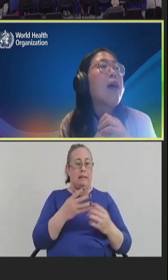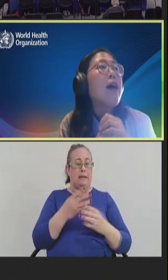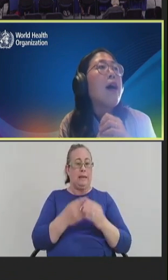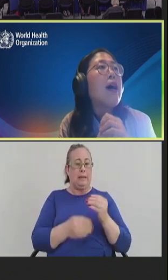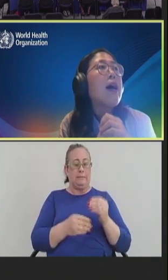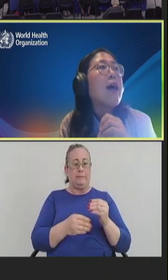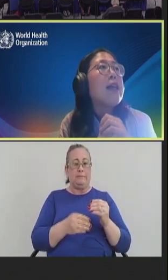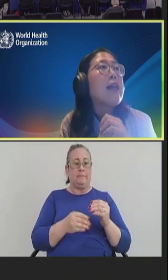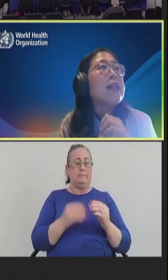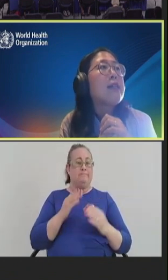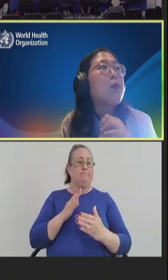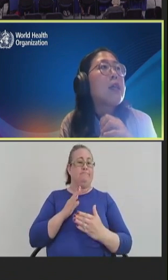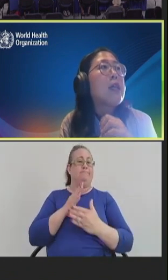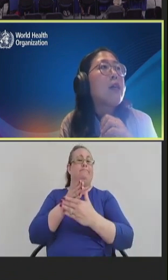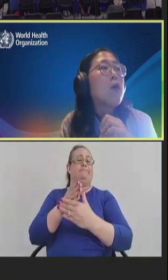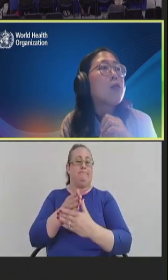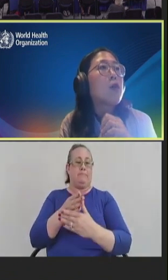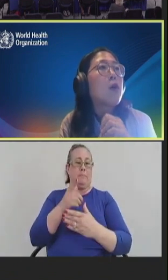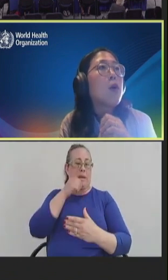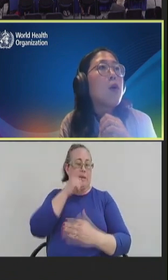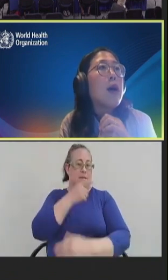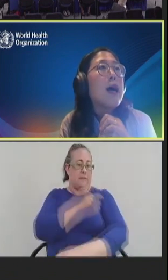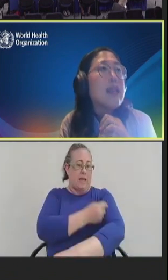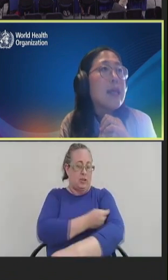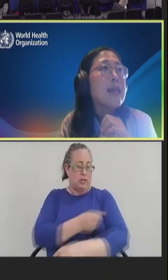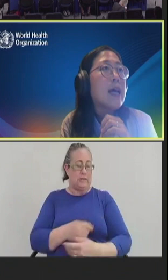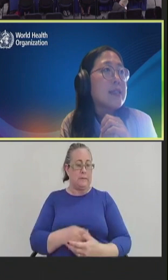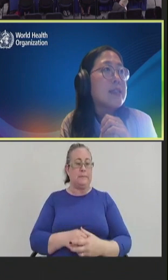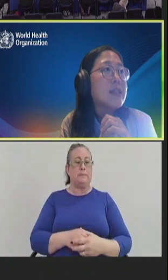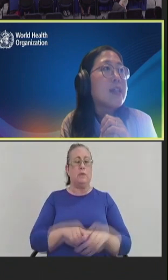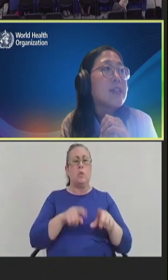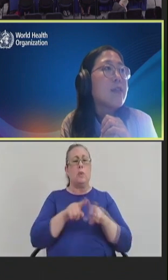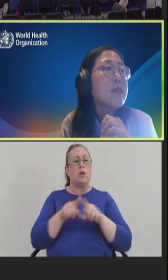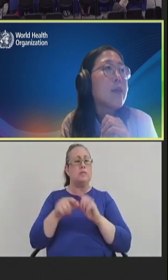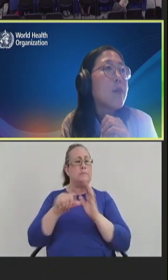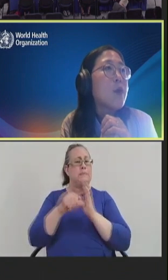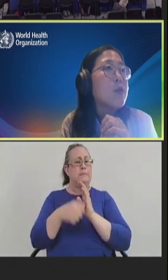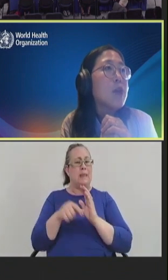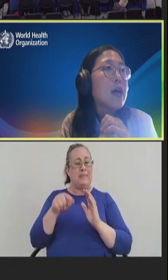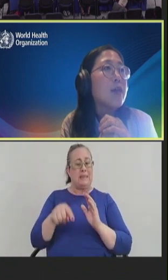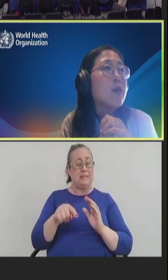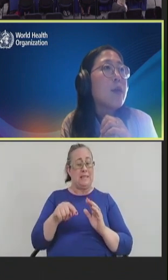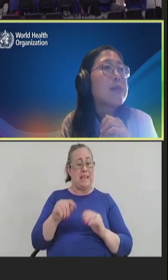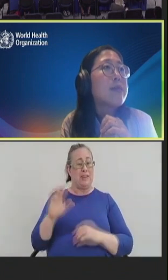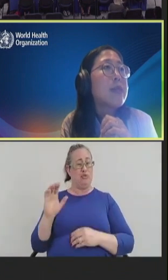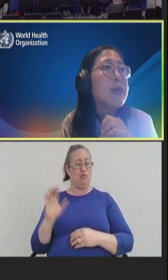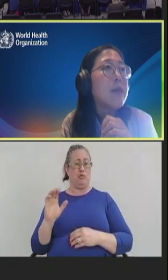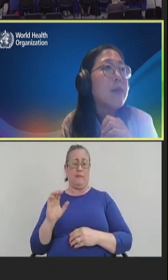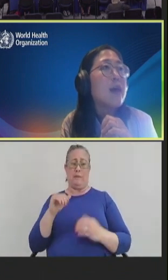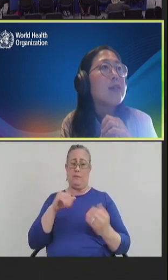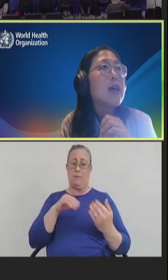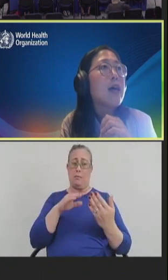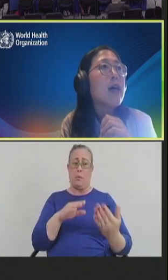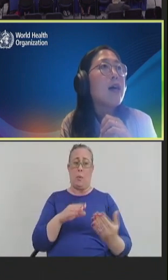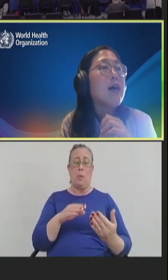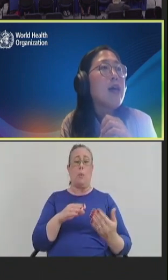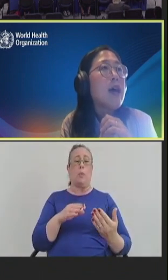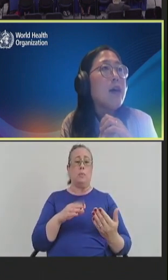vaccination. And then we also highlight that this is a conservative approach and the robust minimum,